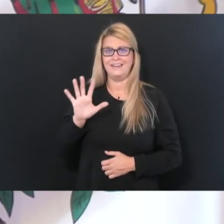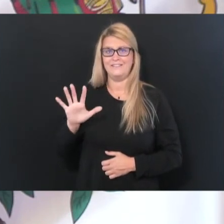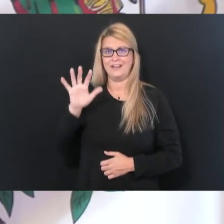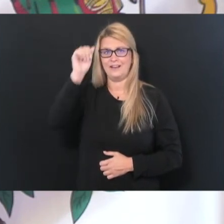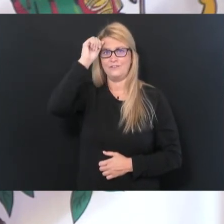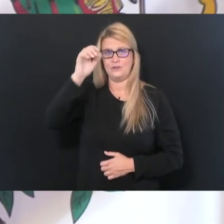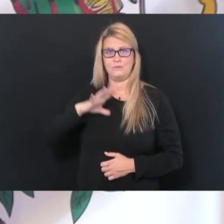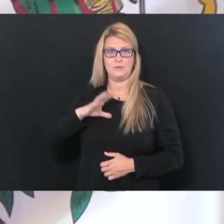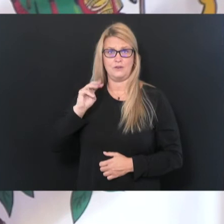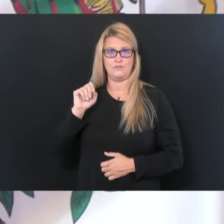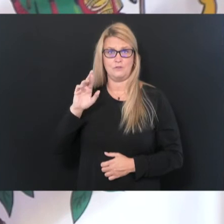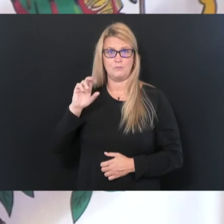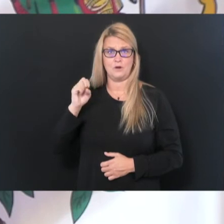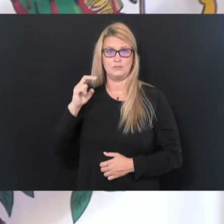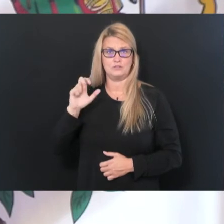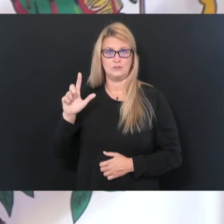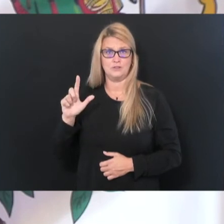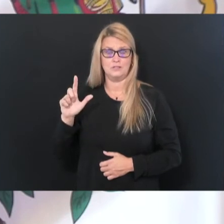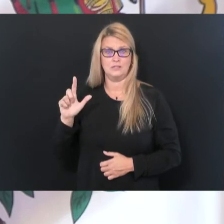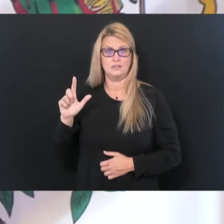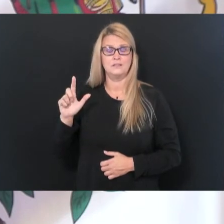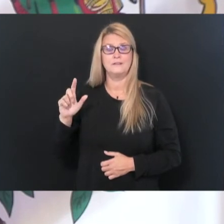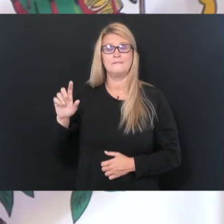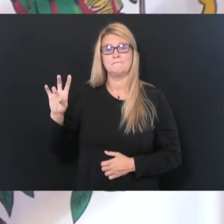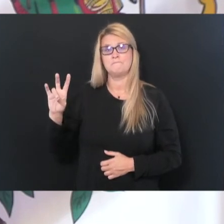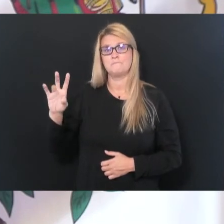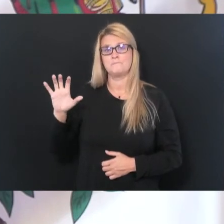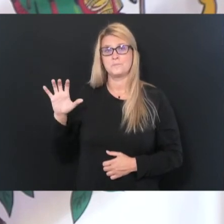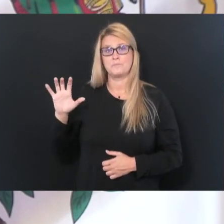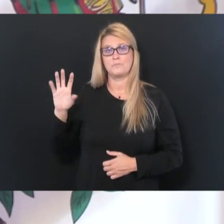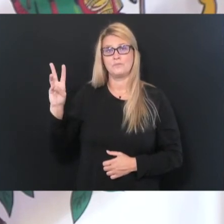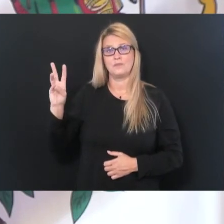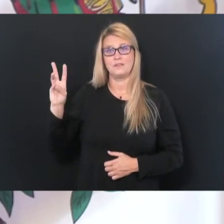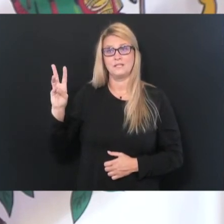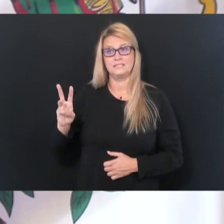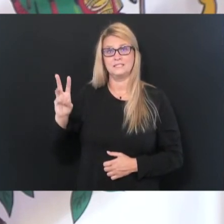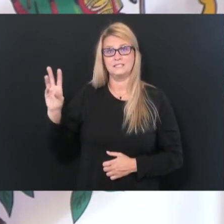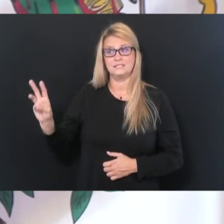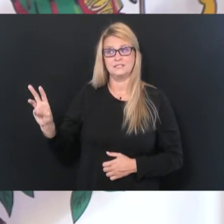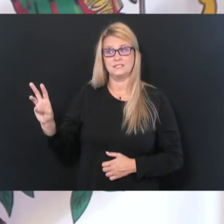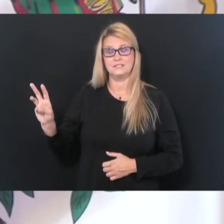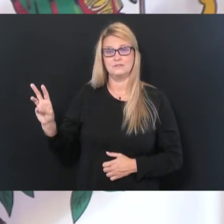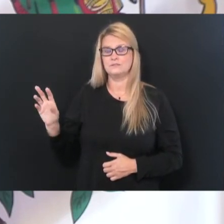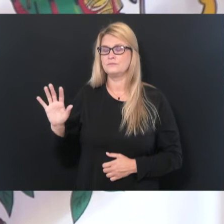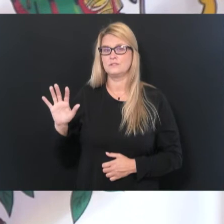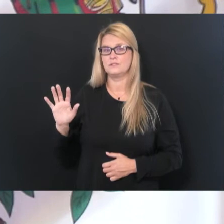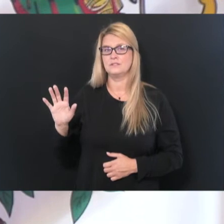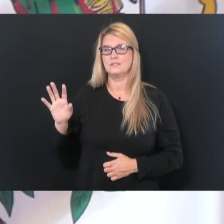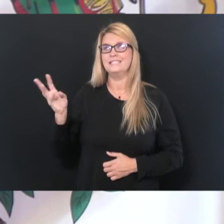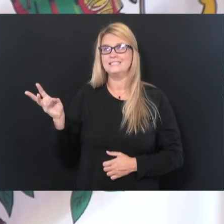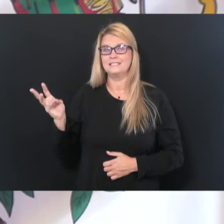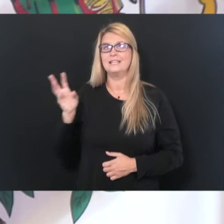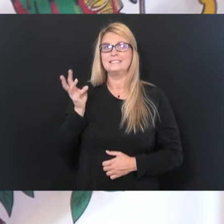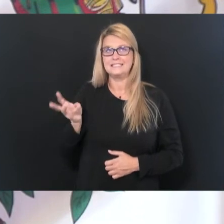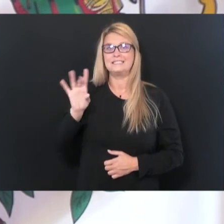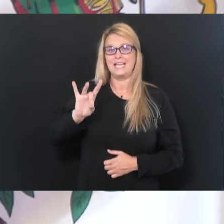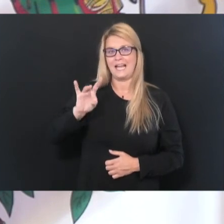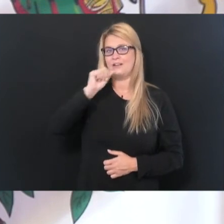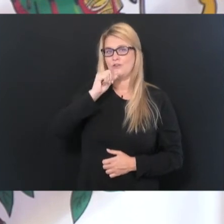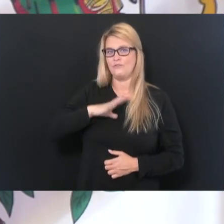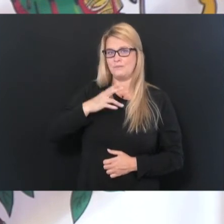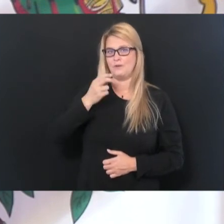male from Marshall County. Our 766th death, a 68-year-old female from